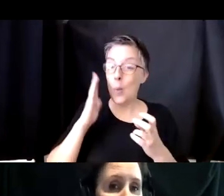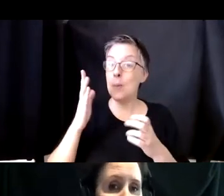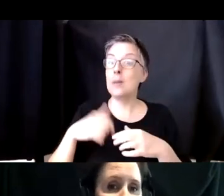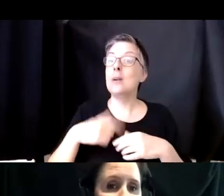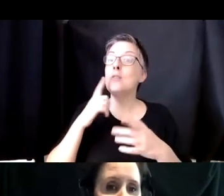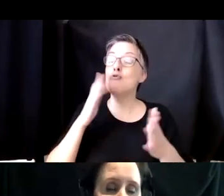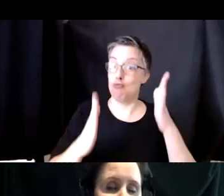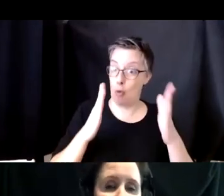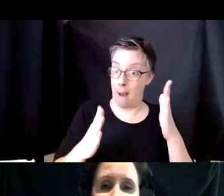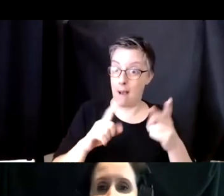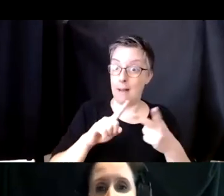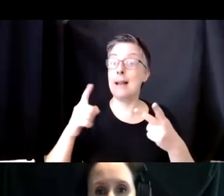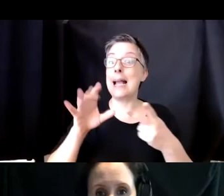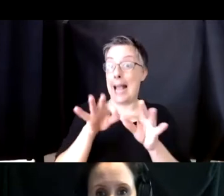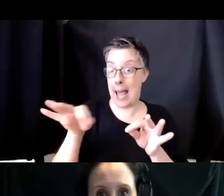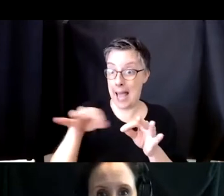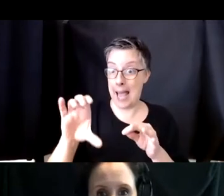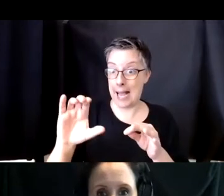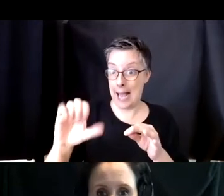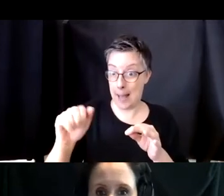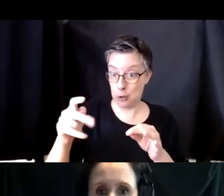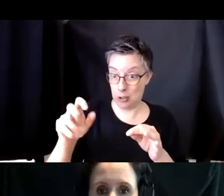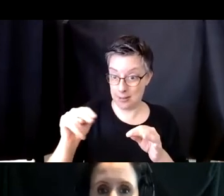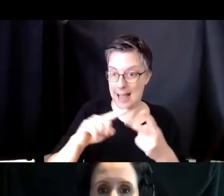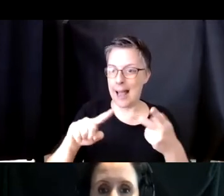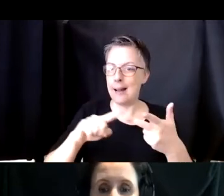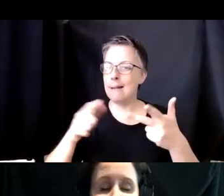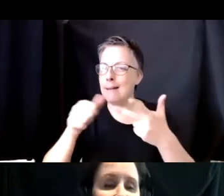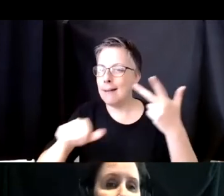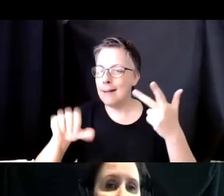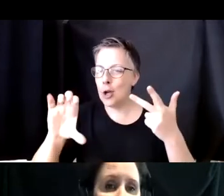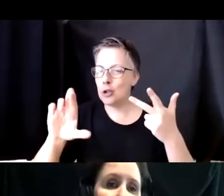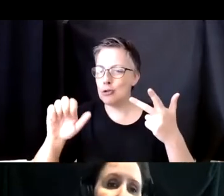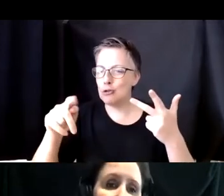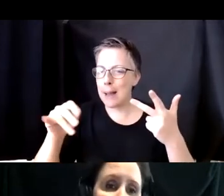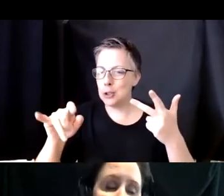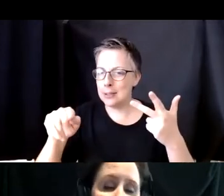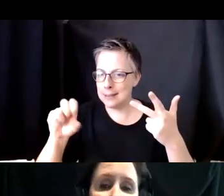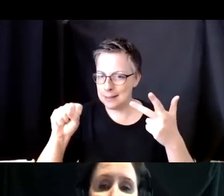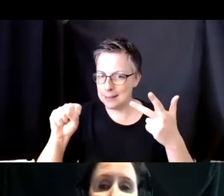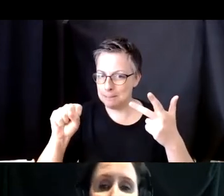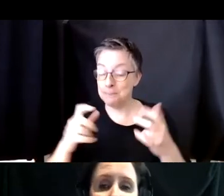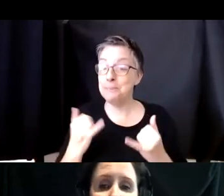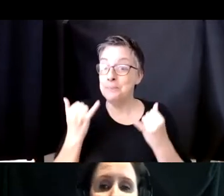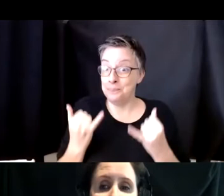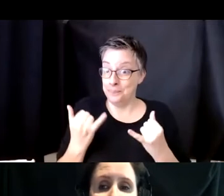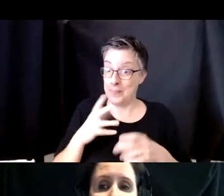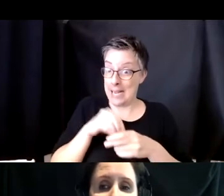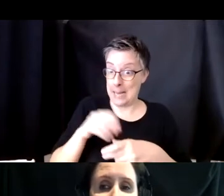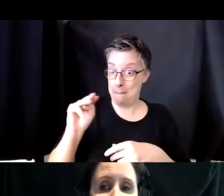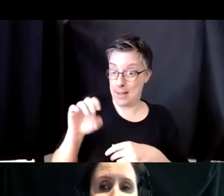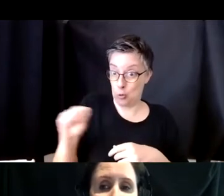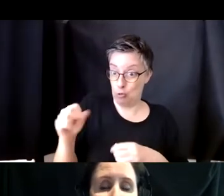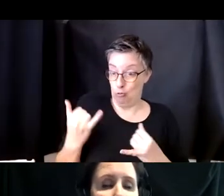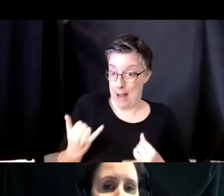on robots, captions, and craptions. Right now, here in Massachusetts, we are now